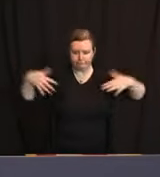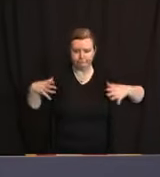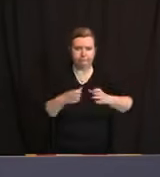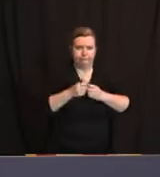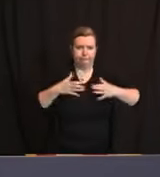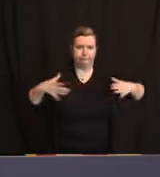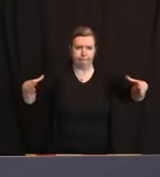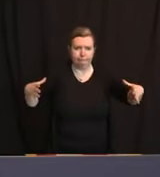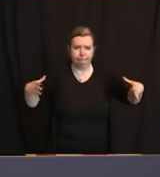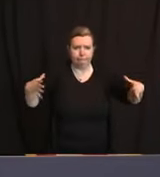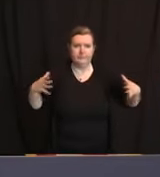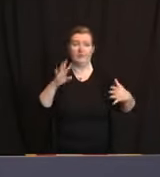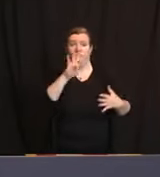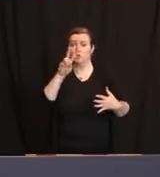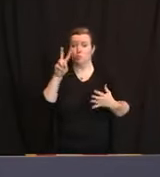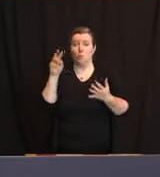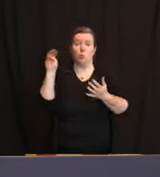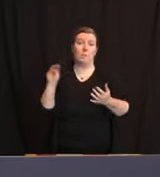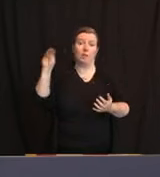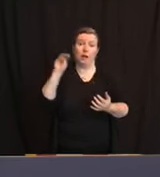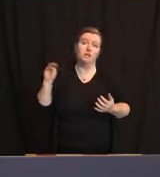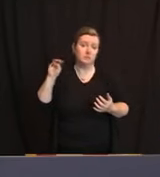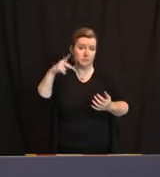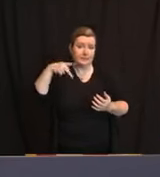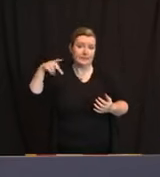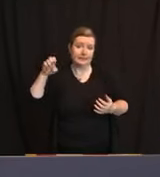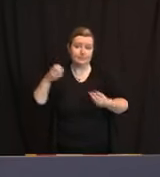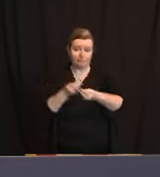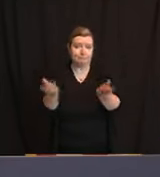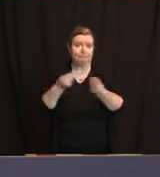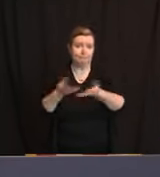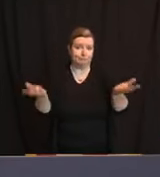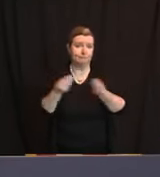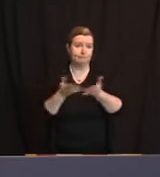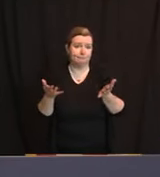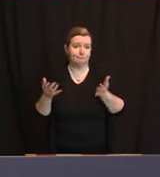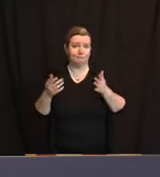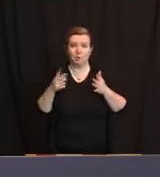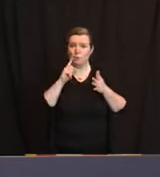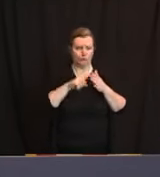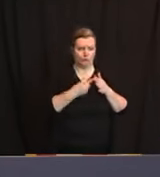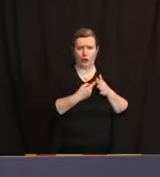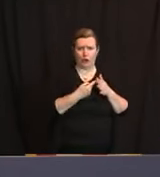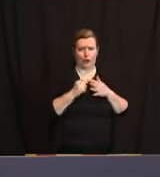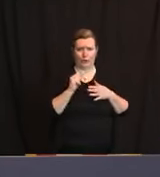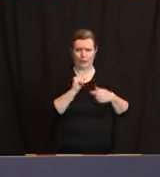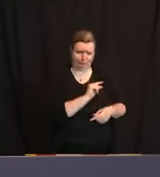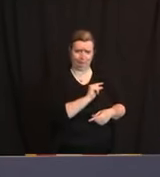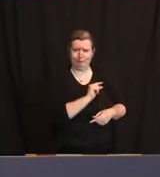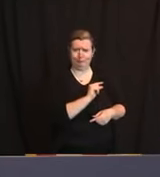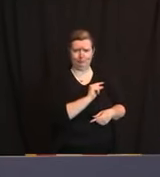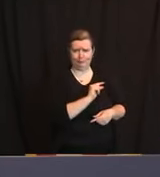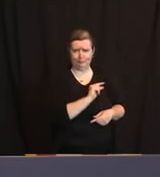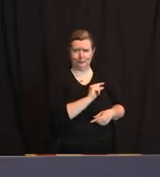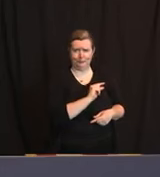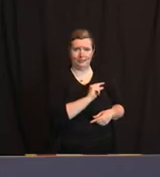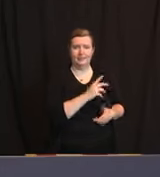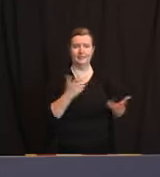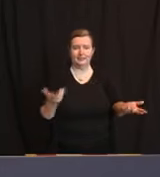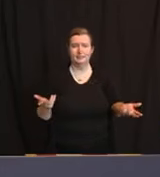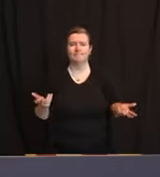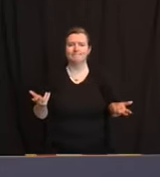42.6 million pieces distributed of PPE and testing that'll now be able to